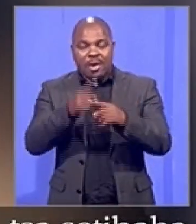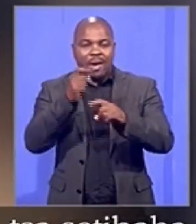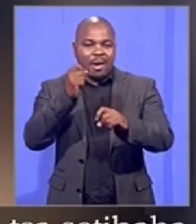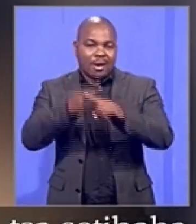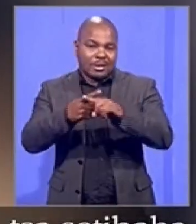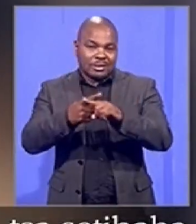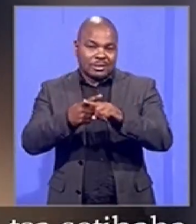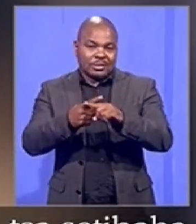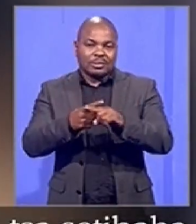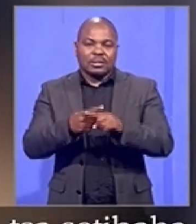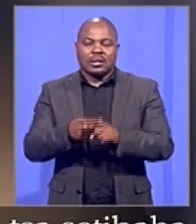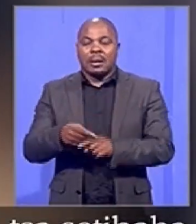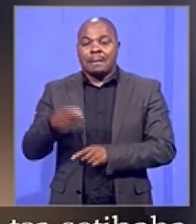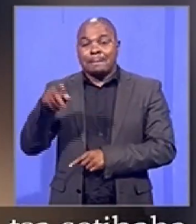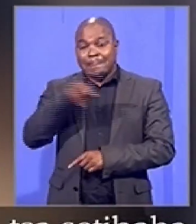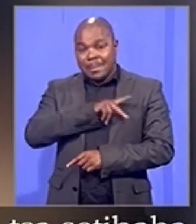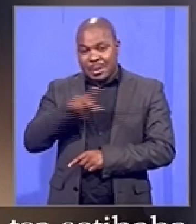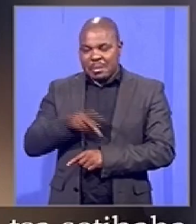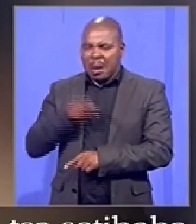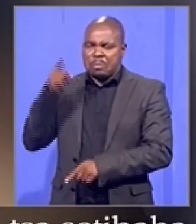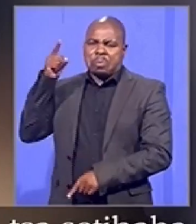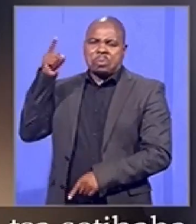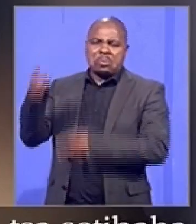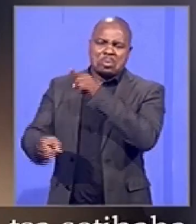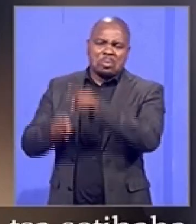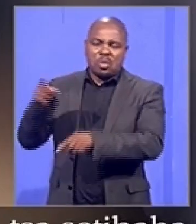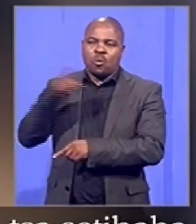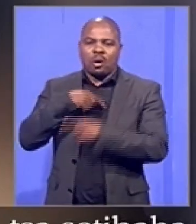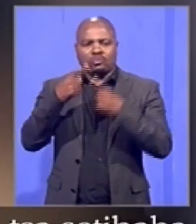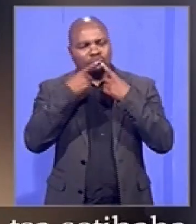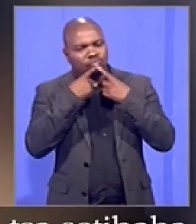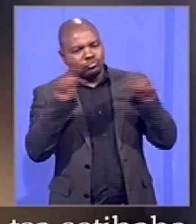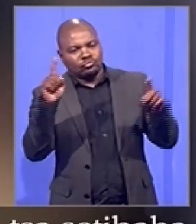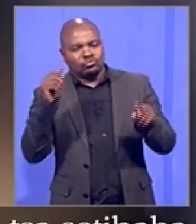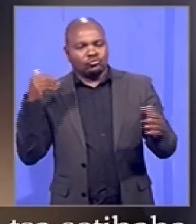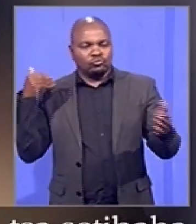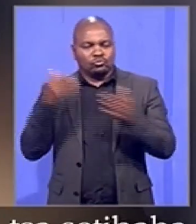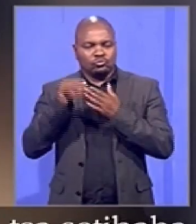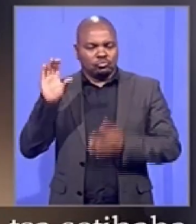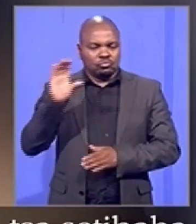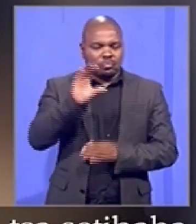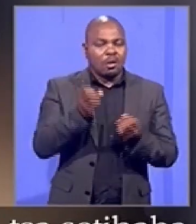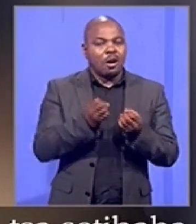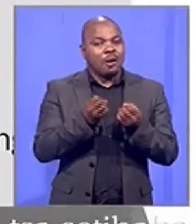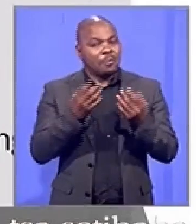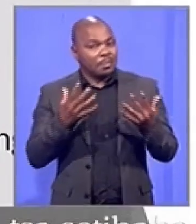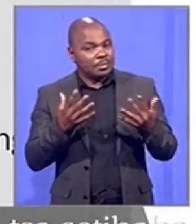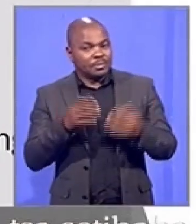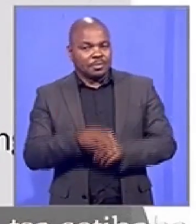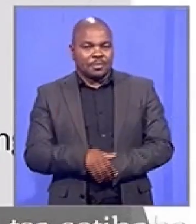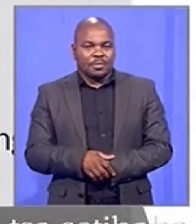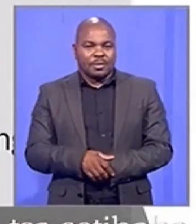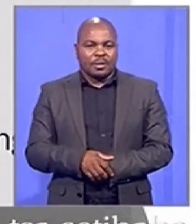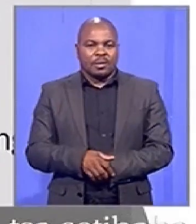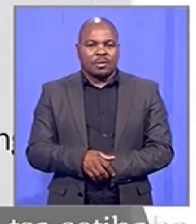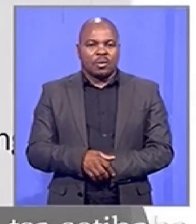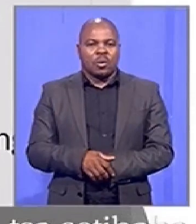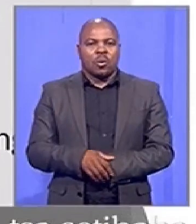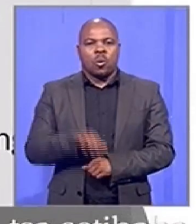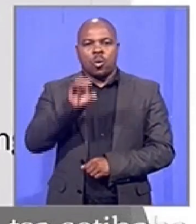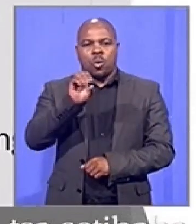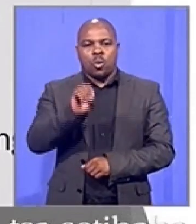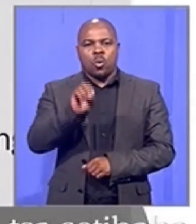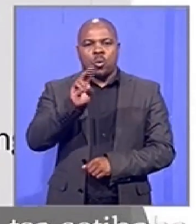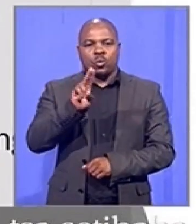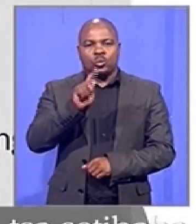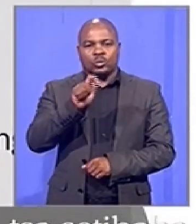ba se hollotswe Tonakgolo Sol ka mora phatlalatso ya tjhelete e tlang ho sebediswa projekeng ena. Mokgatlo wa baahi wa Outa